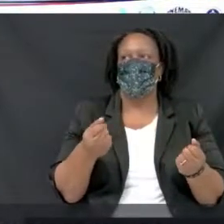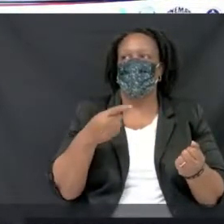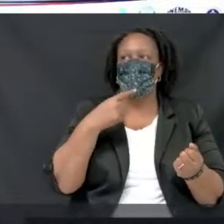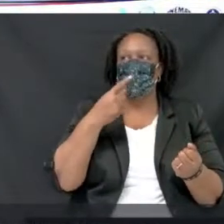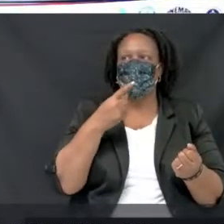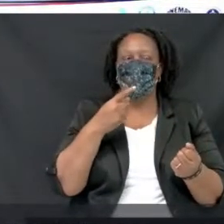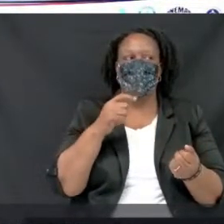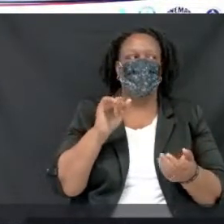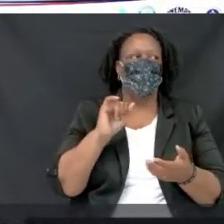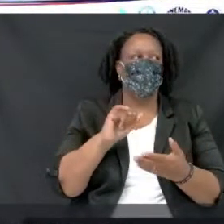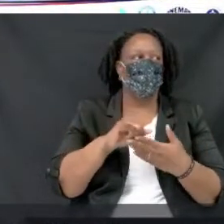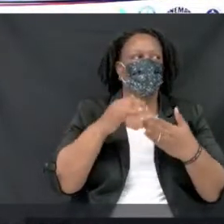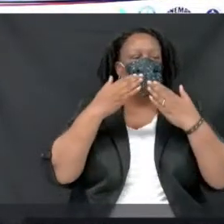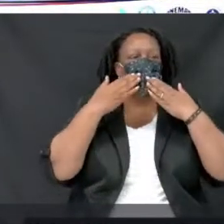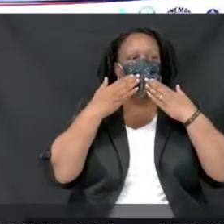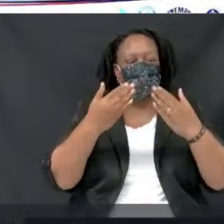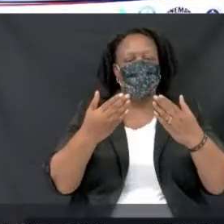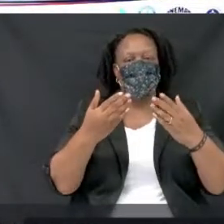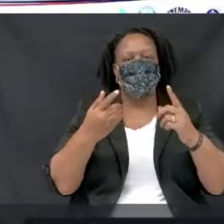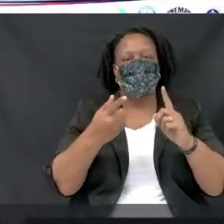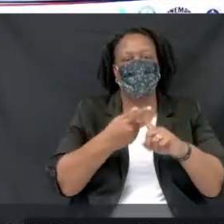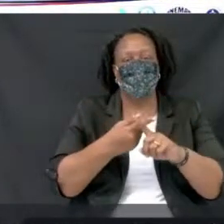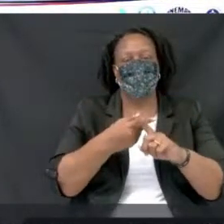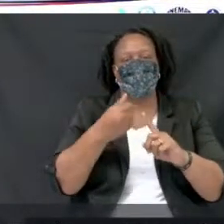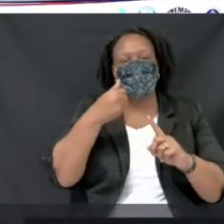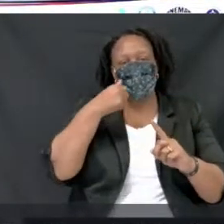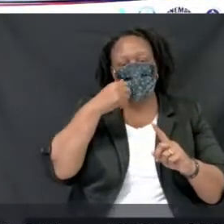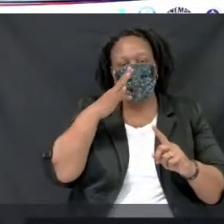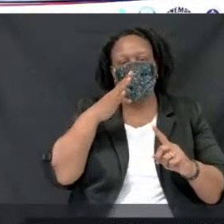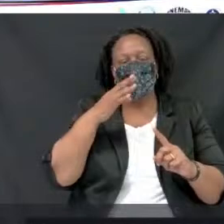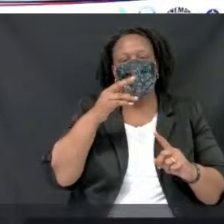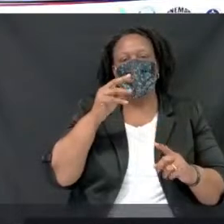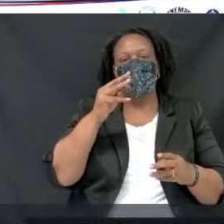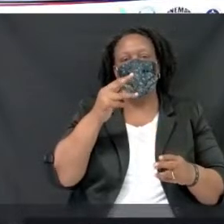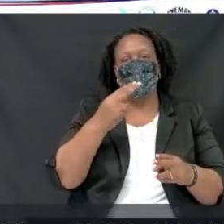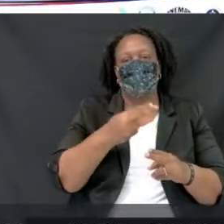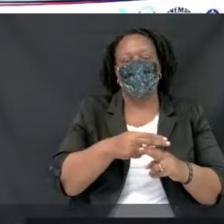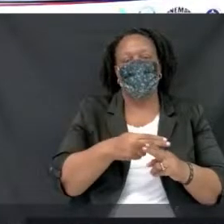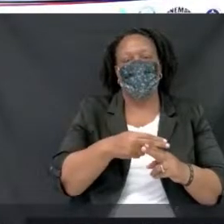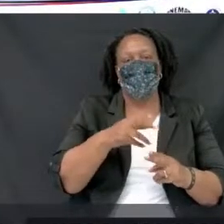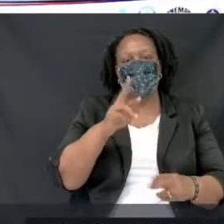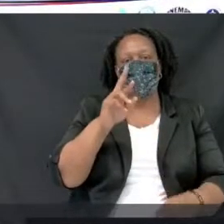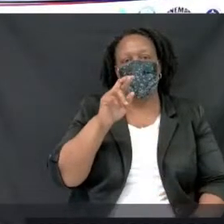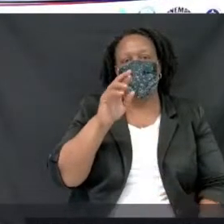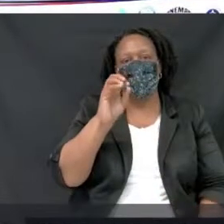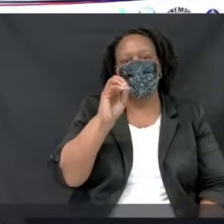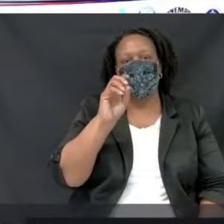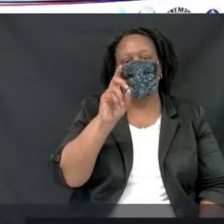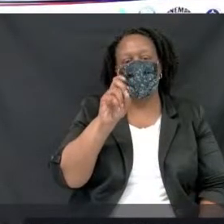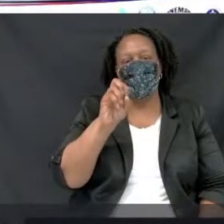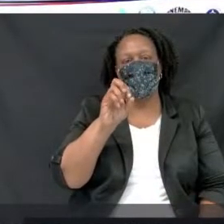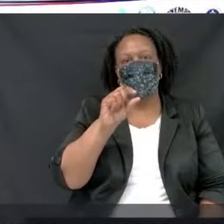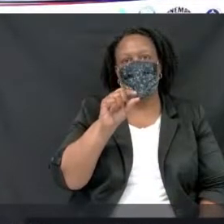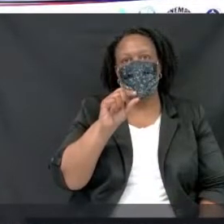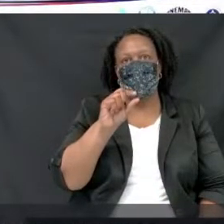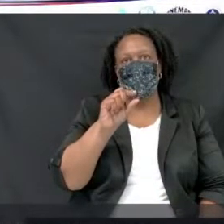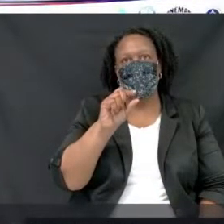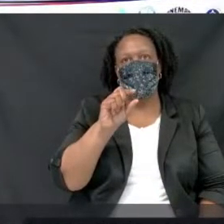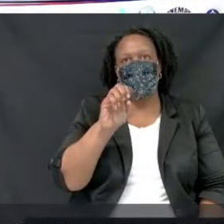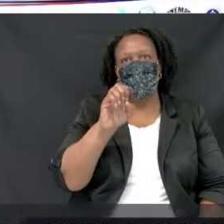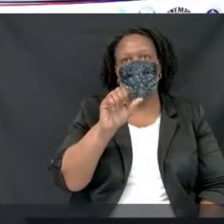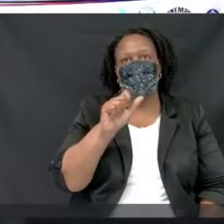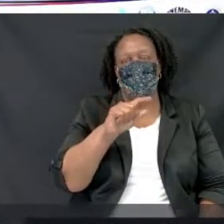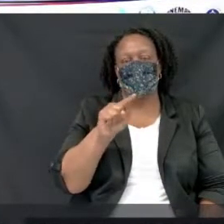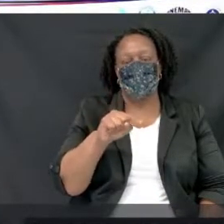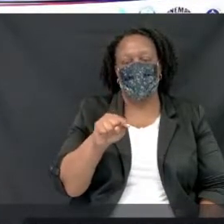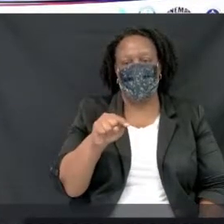of the Public Relations Officer in NEMA, Ms. Michelle Rodriguez, who